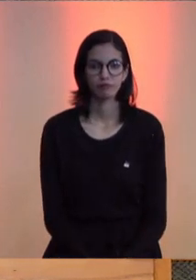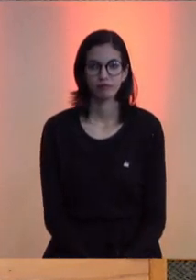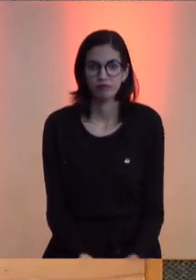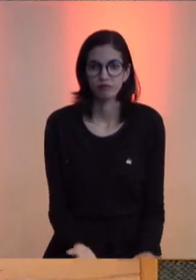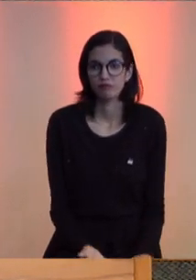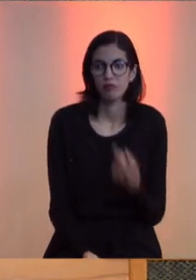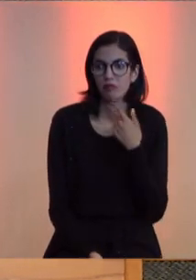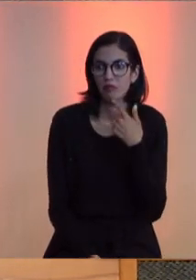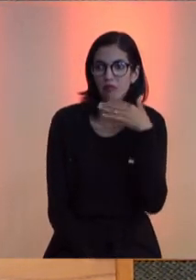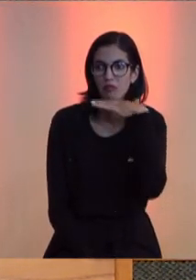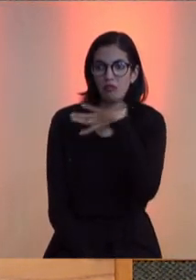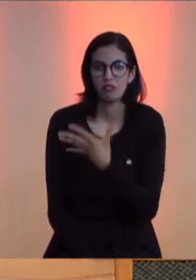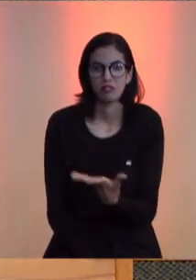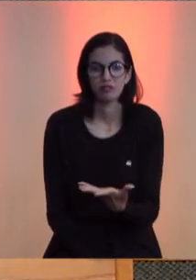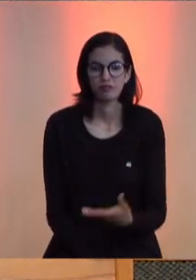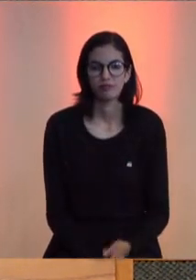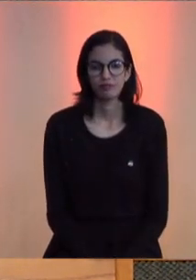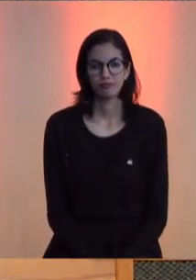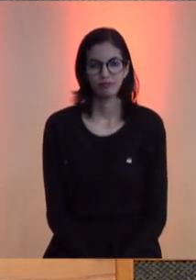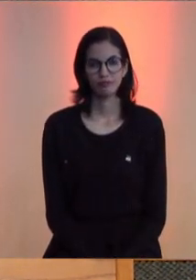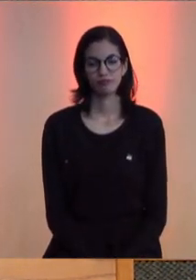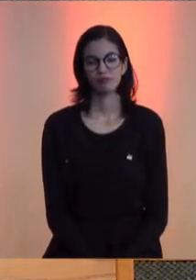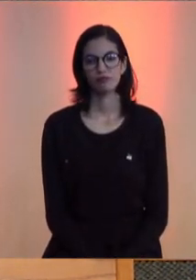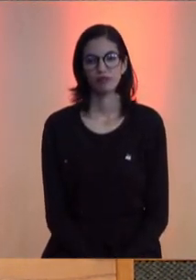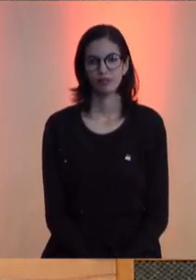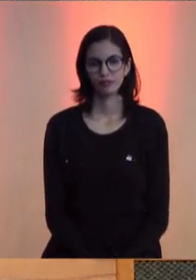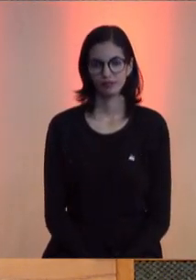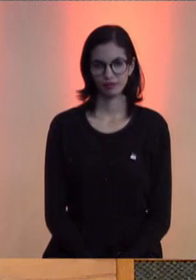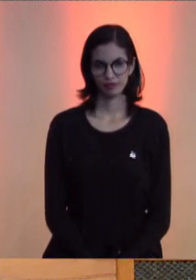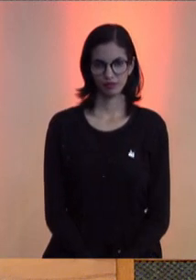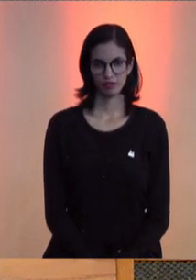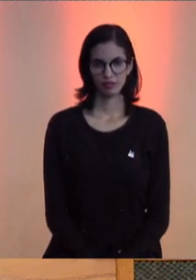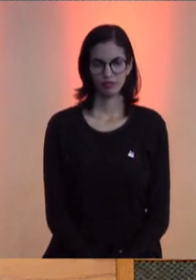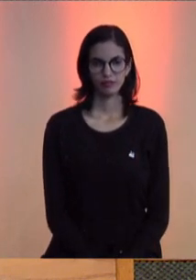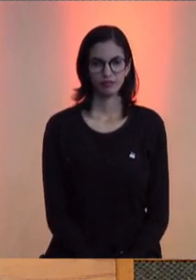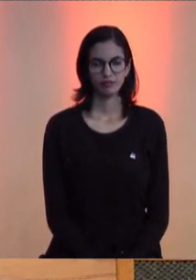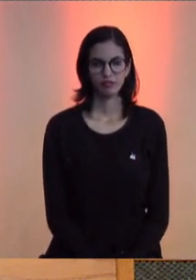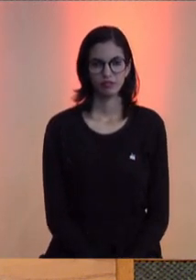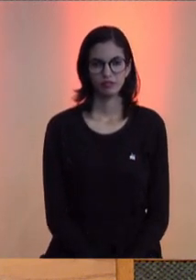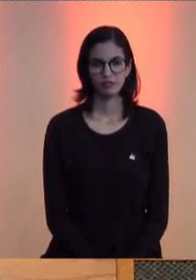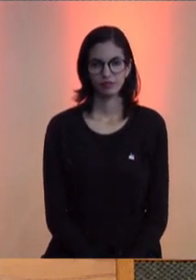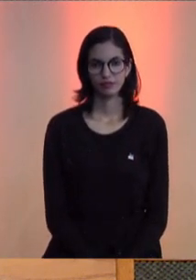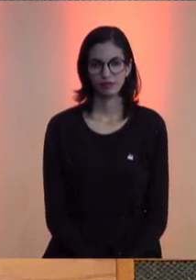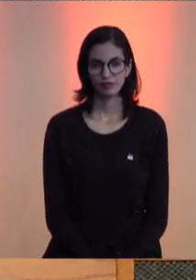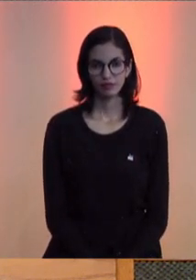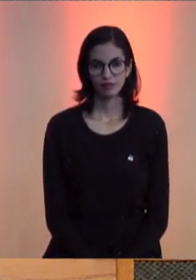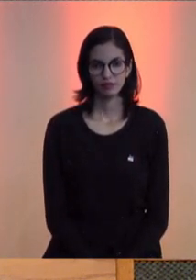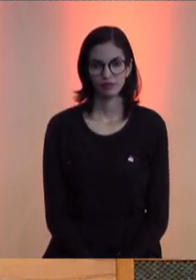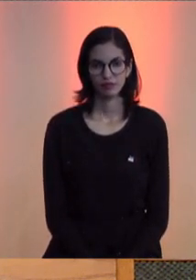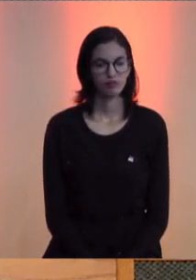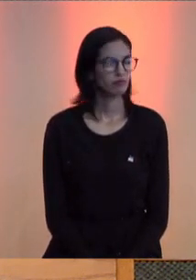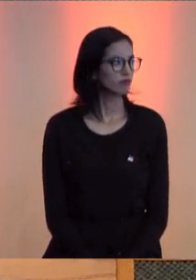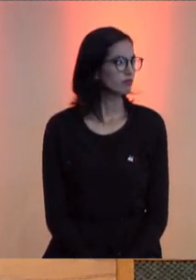Oh. Oh. Do you see what I see? ¿Tú ves lo que yo veo? They say, oh, yes, king. Sí, sí,